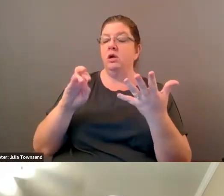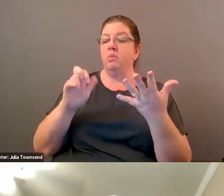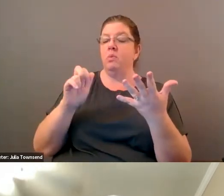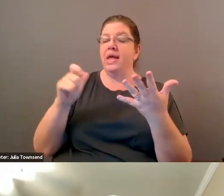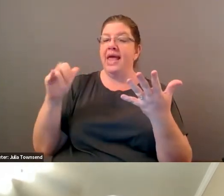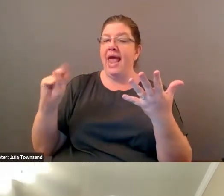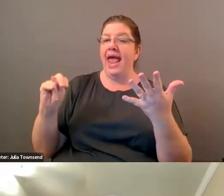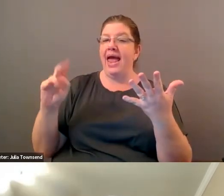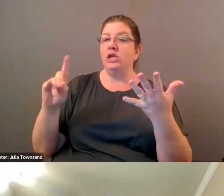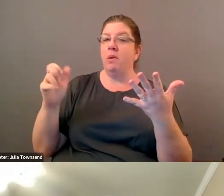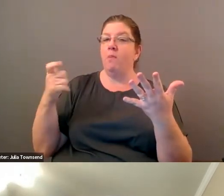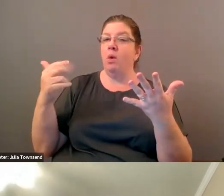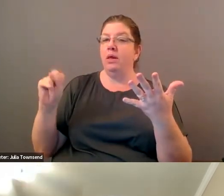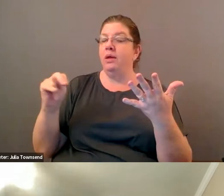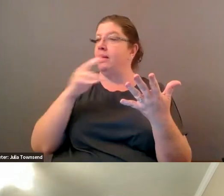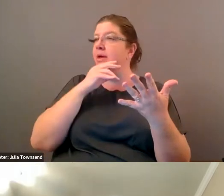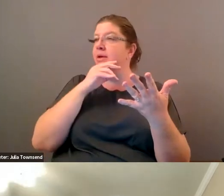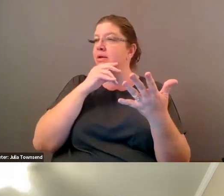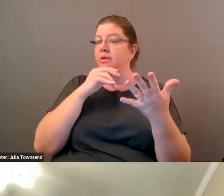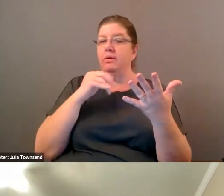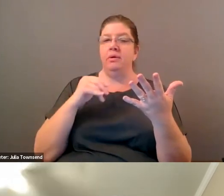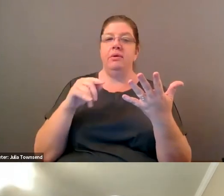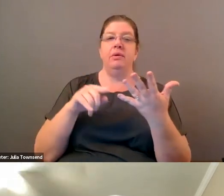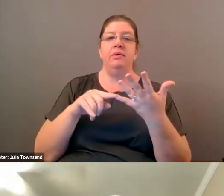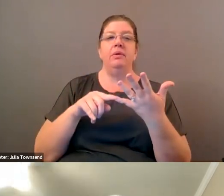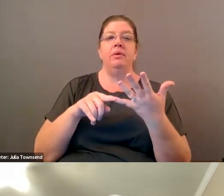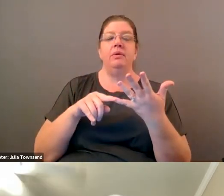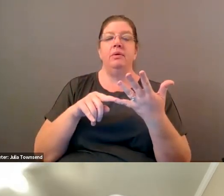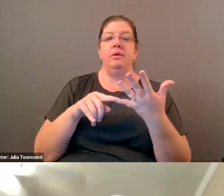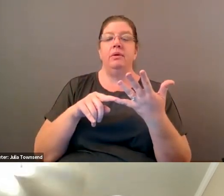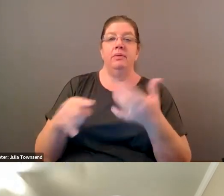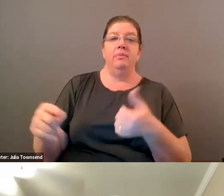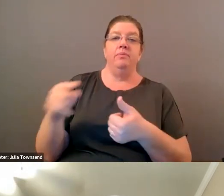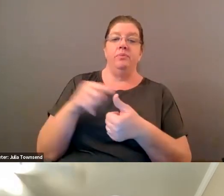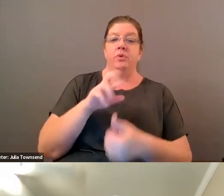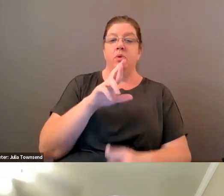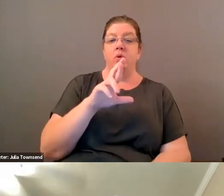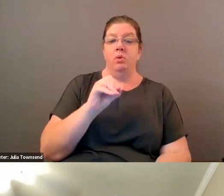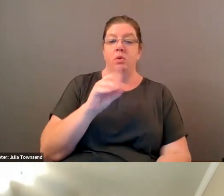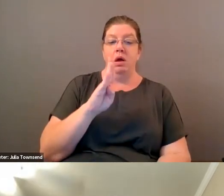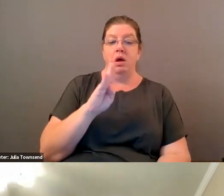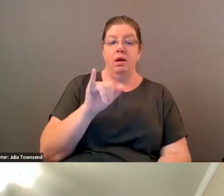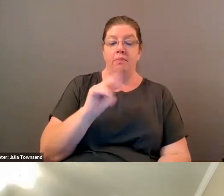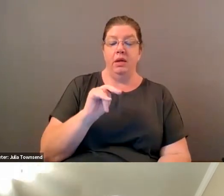Napoleon. I will begin with Robin Unander.